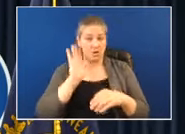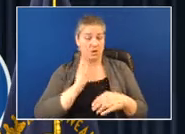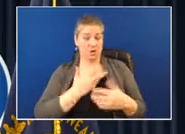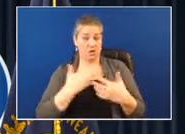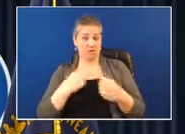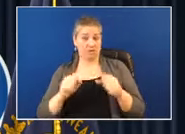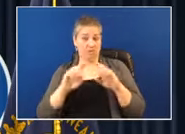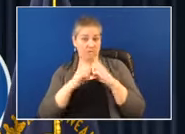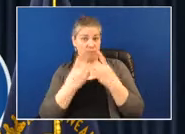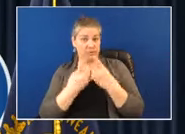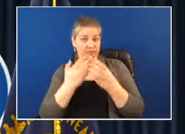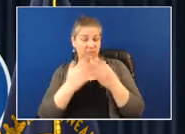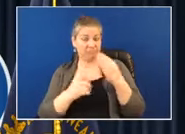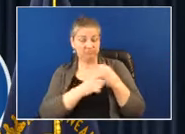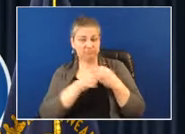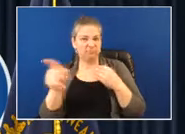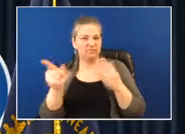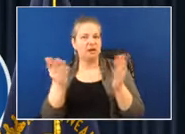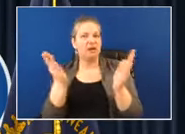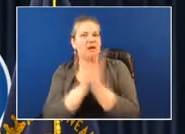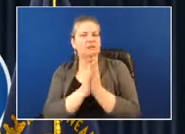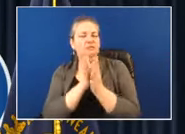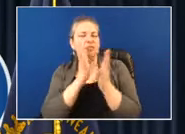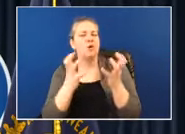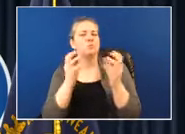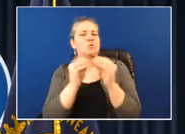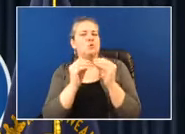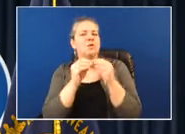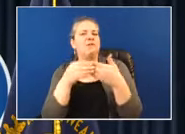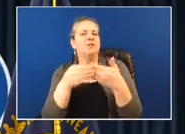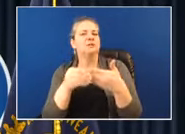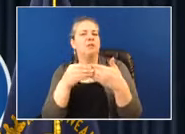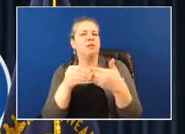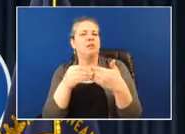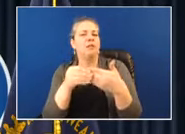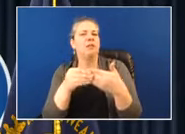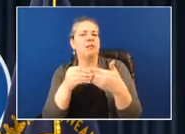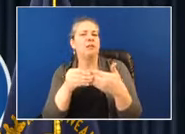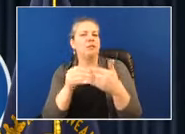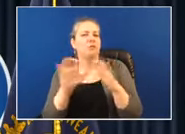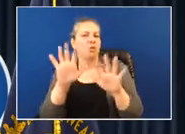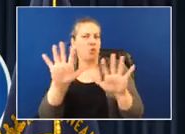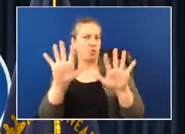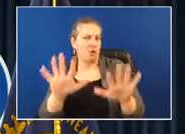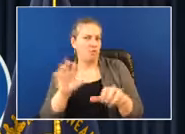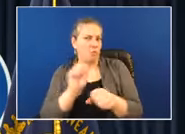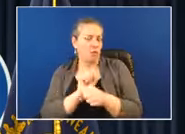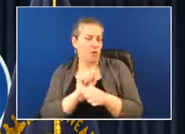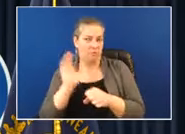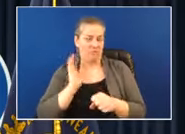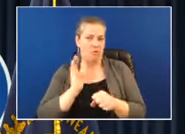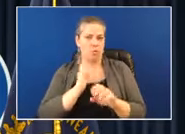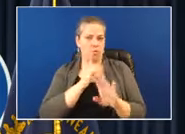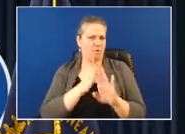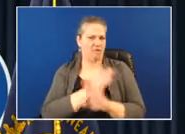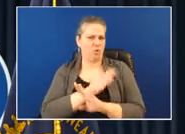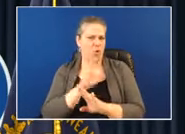instances are asking for a little more flexibility to do some of the great work that they did before COVID.